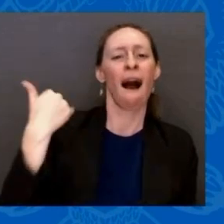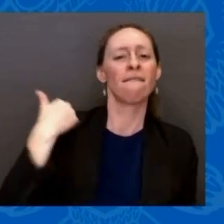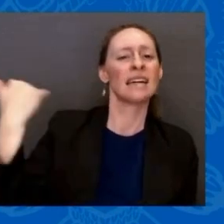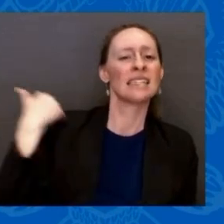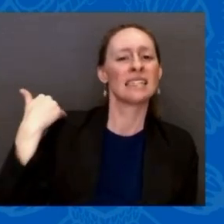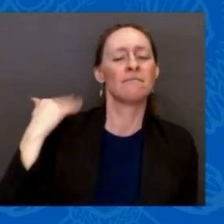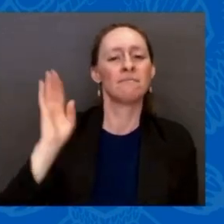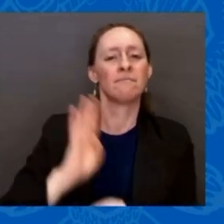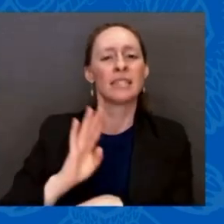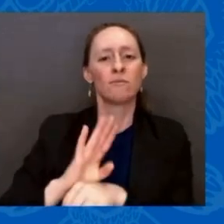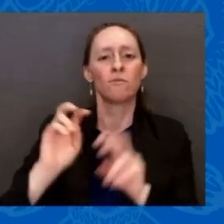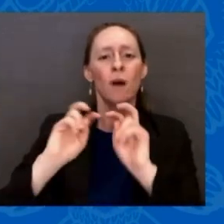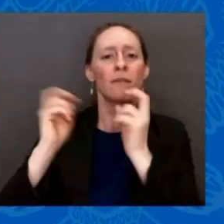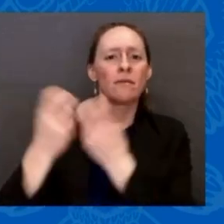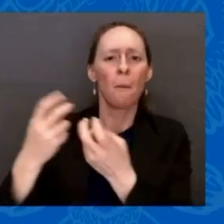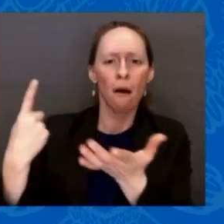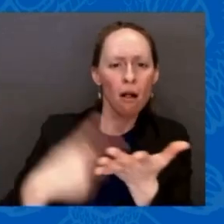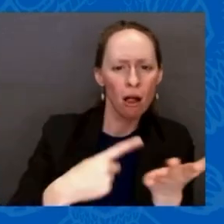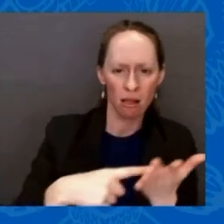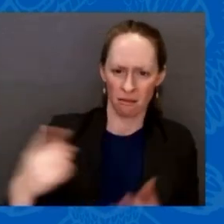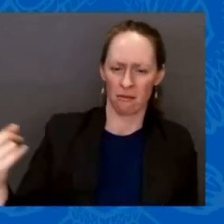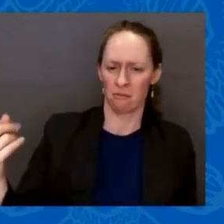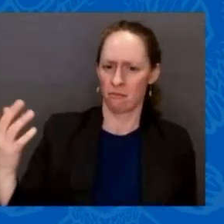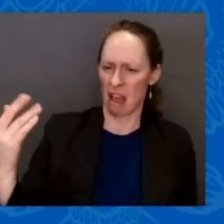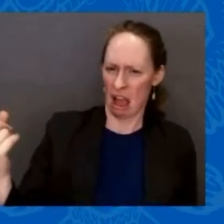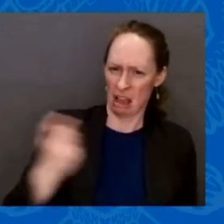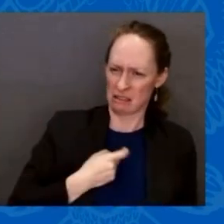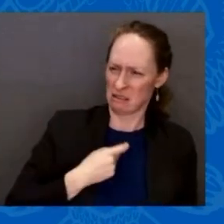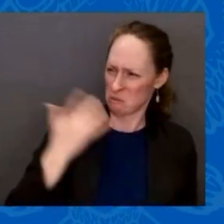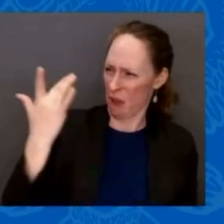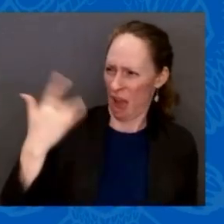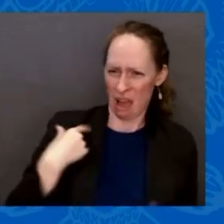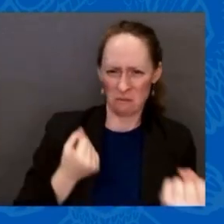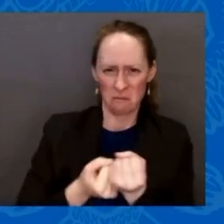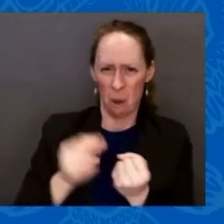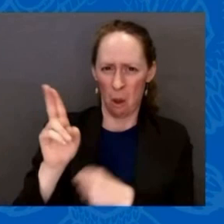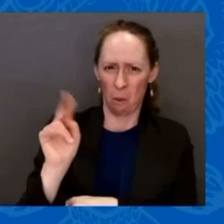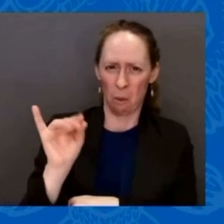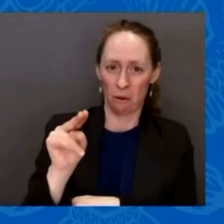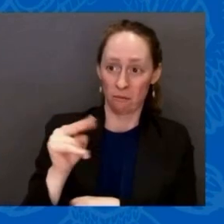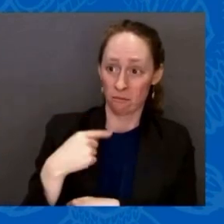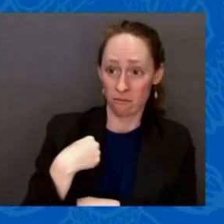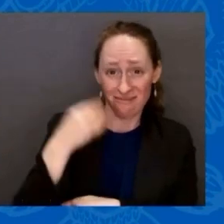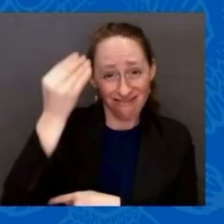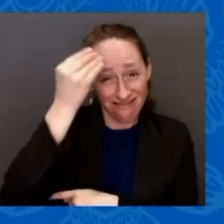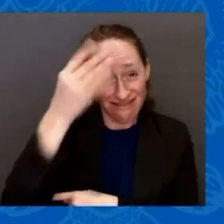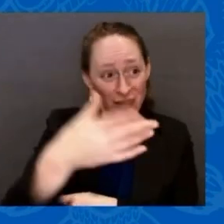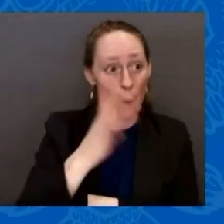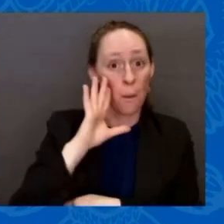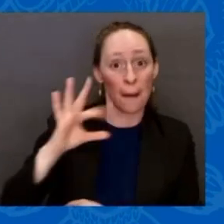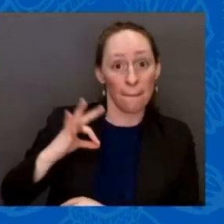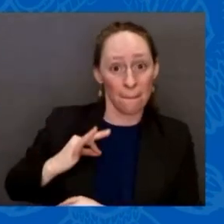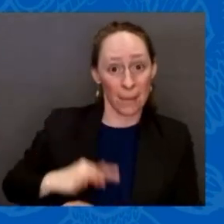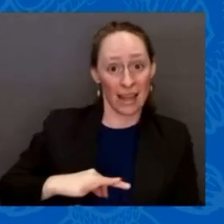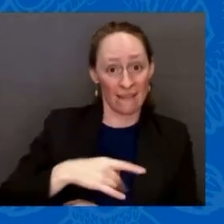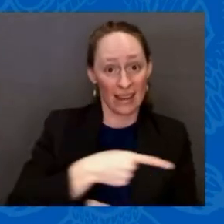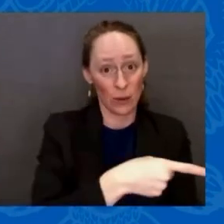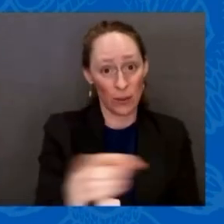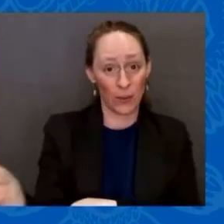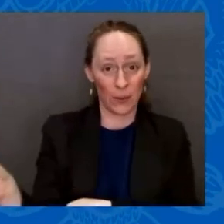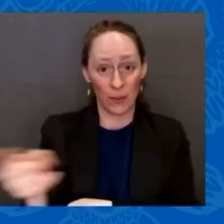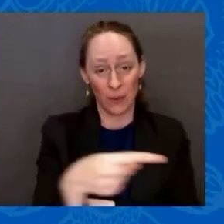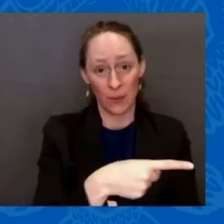it. The total cost of a major project goes down when you have the best workers in the world doing it. Not a joke. It's